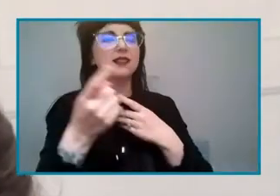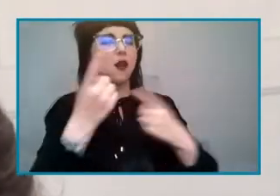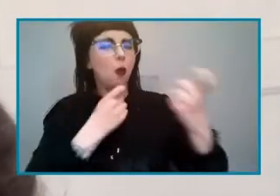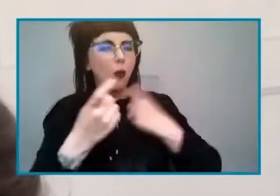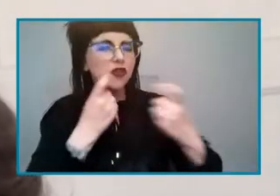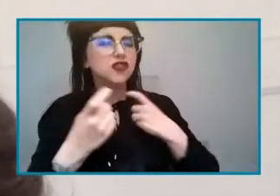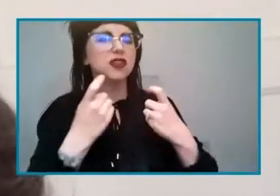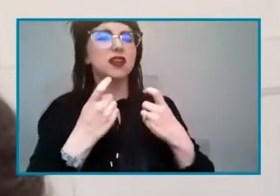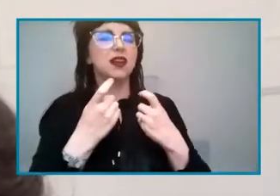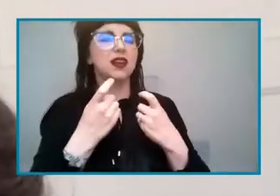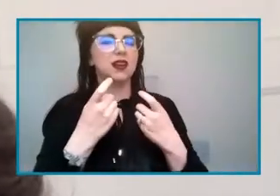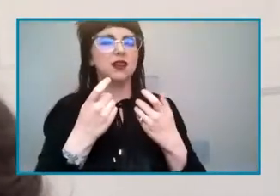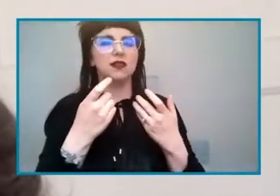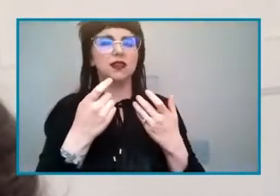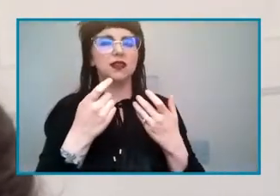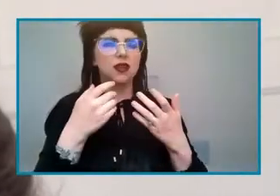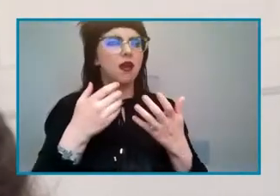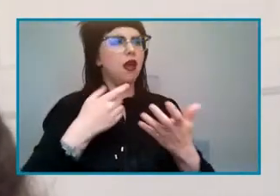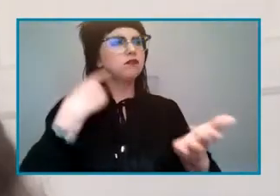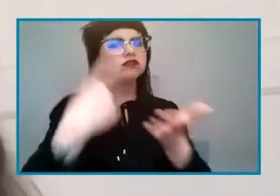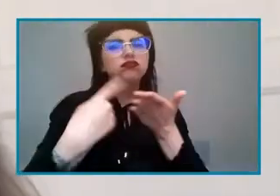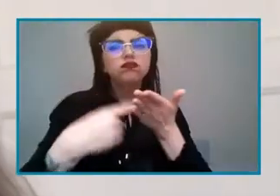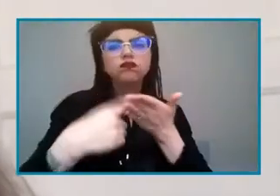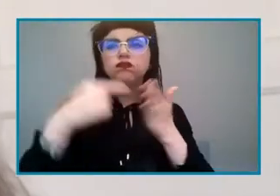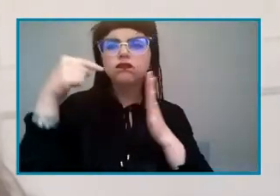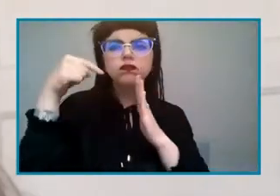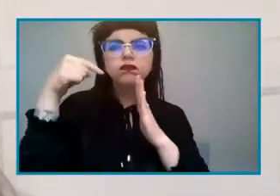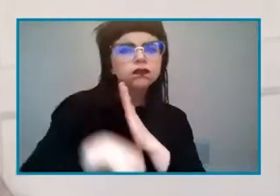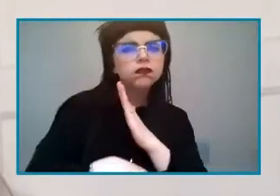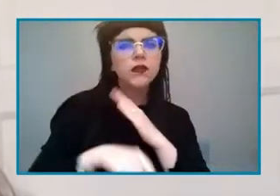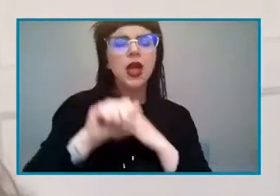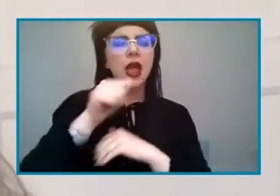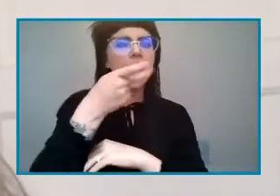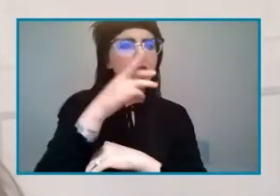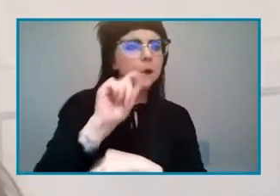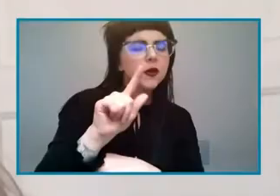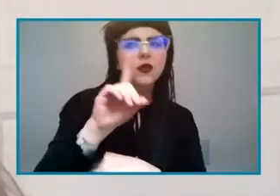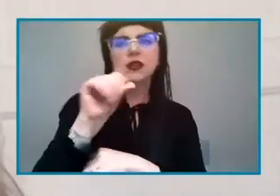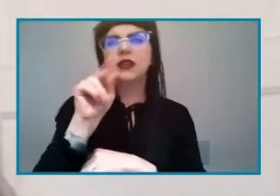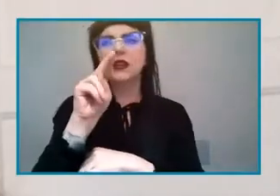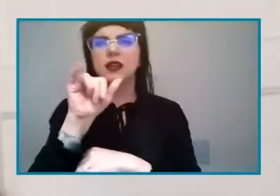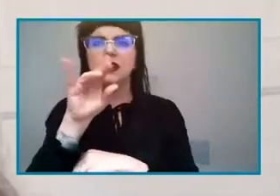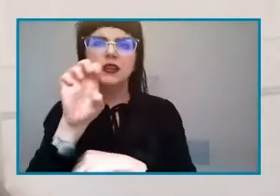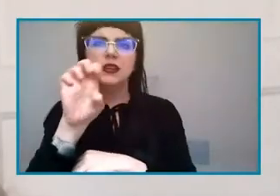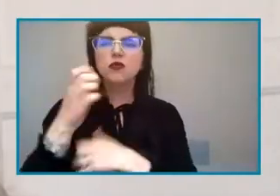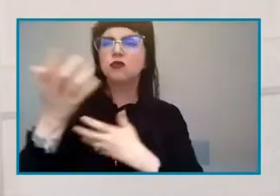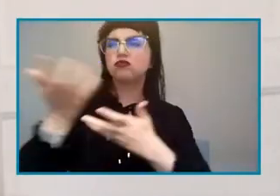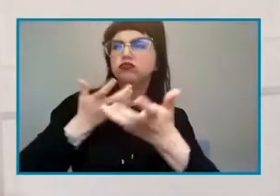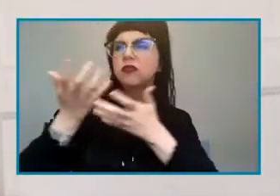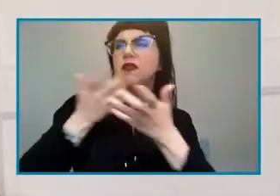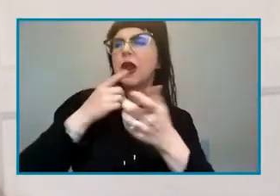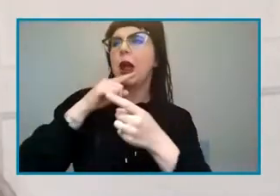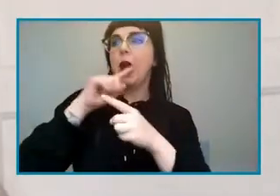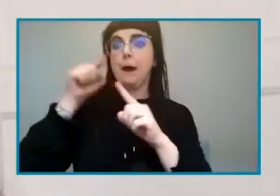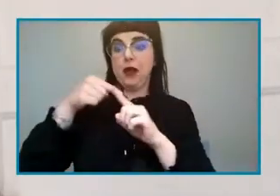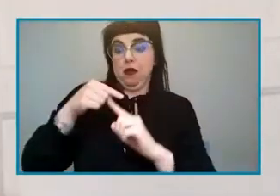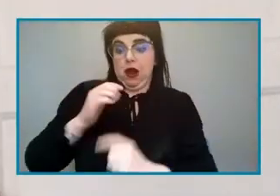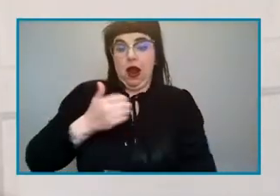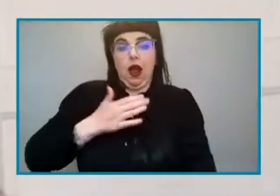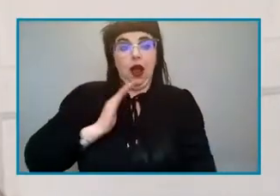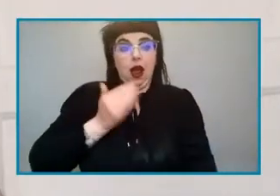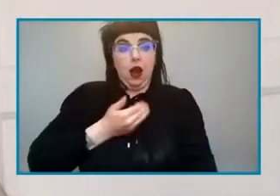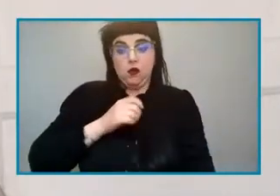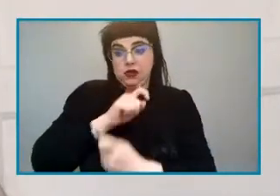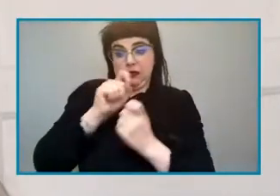rich conversations that April and Denise and I were having around our programming, was